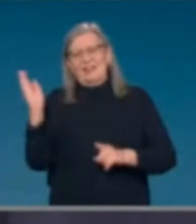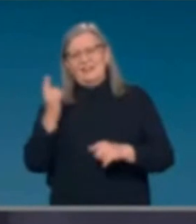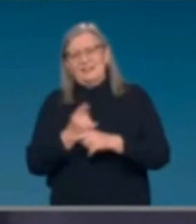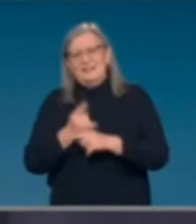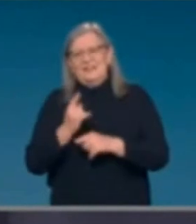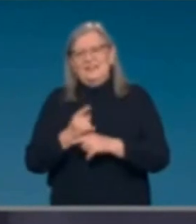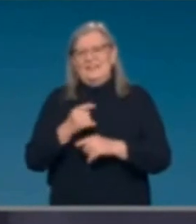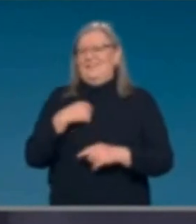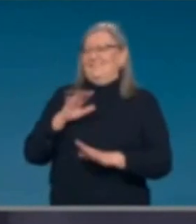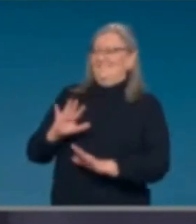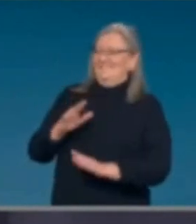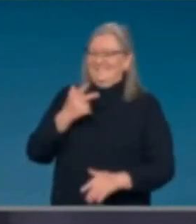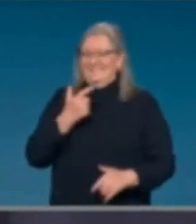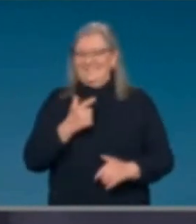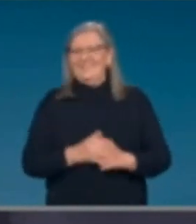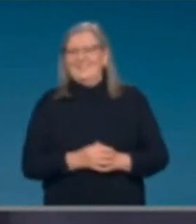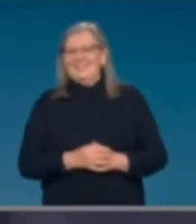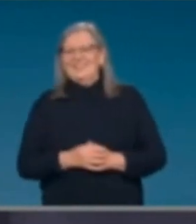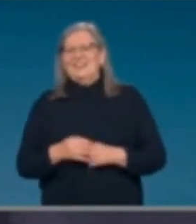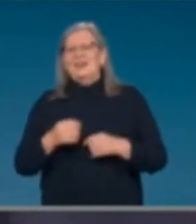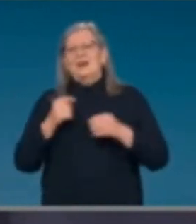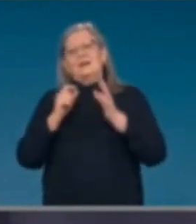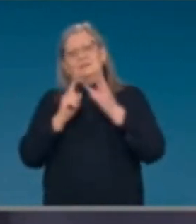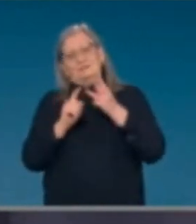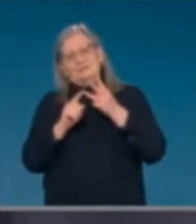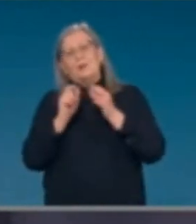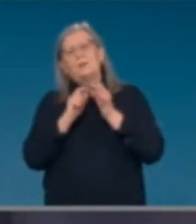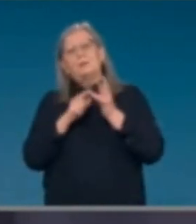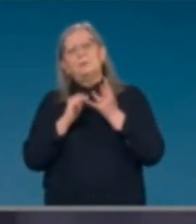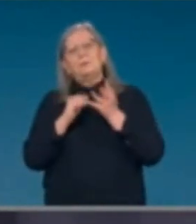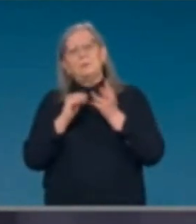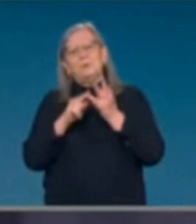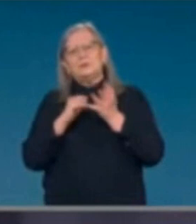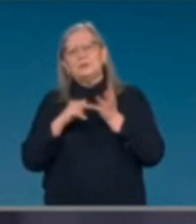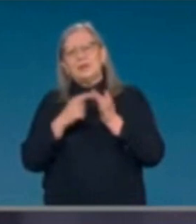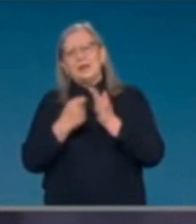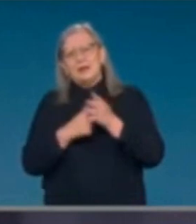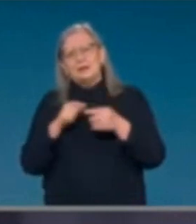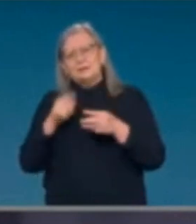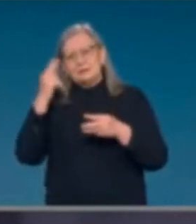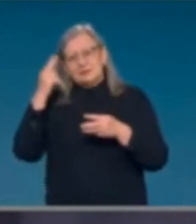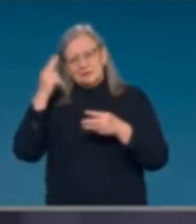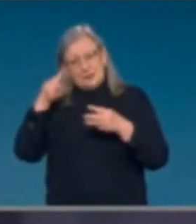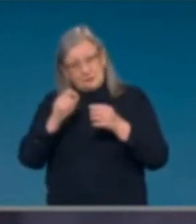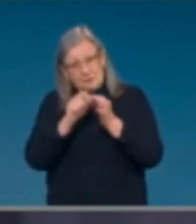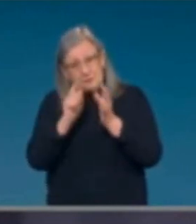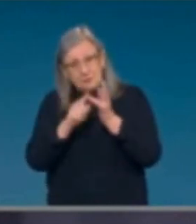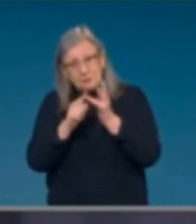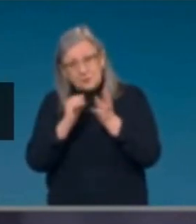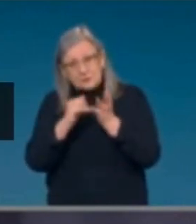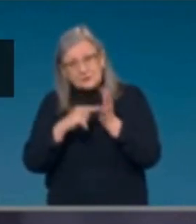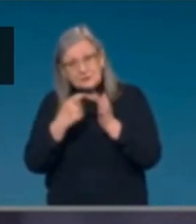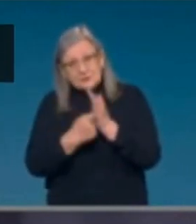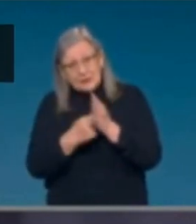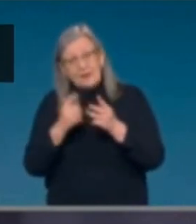But the booster is all about the name. It's perfectly titled. Extra protection. In